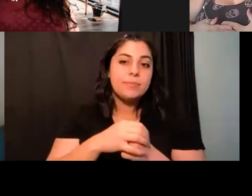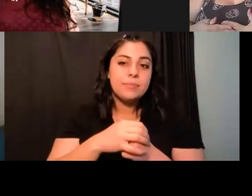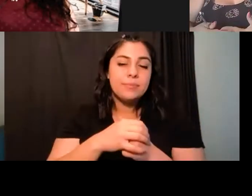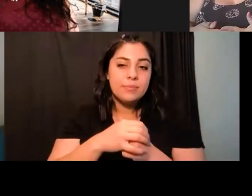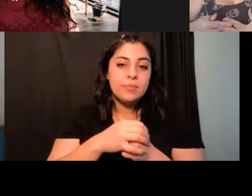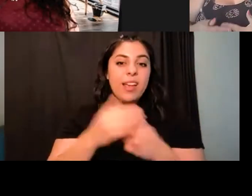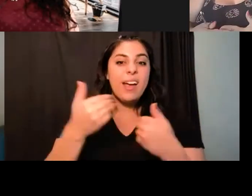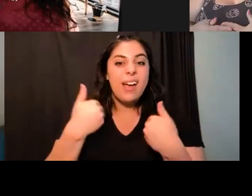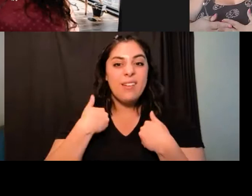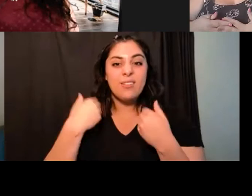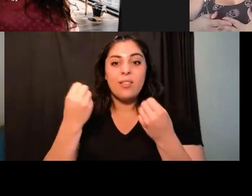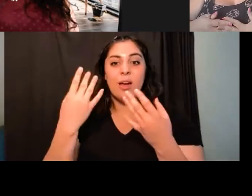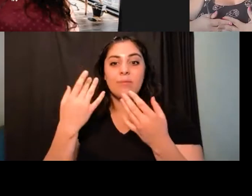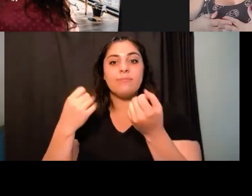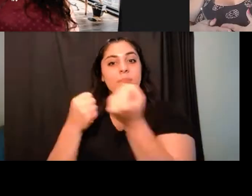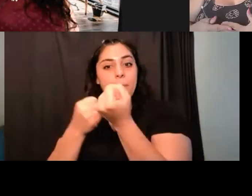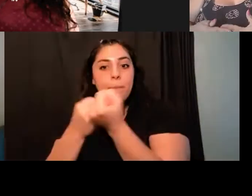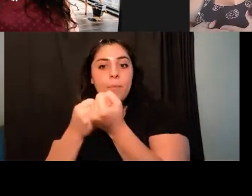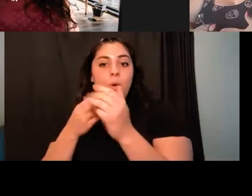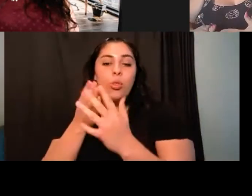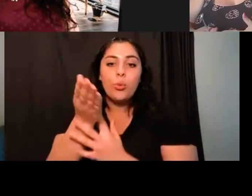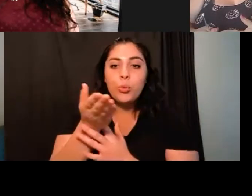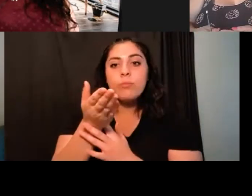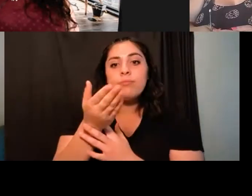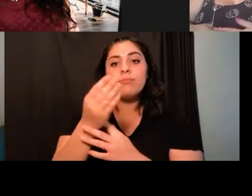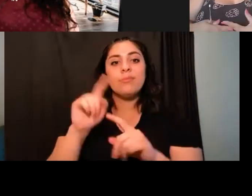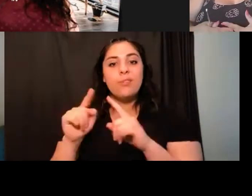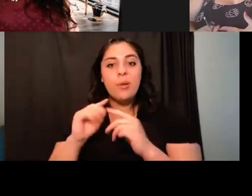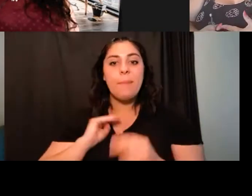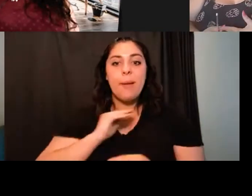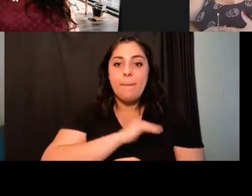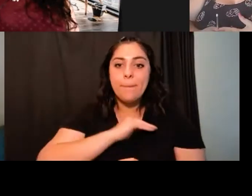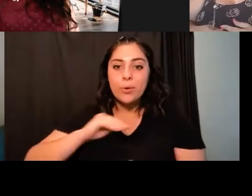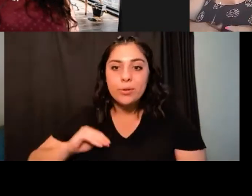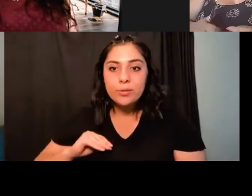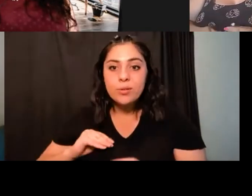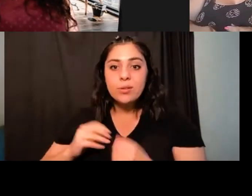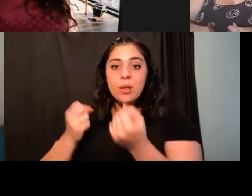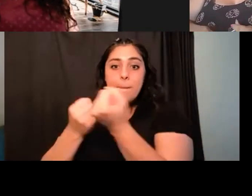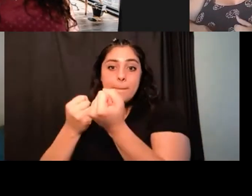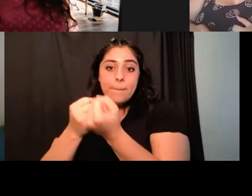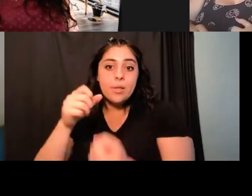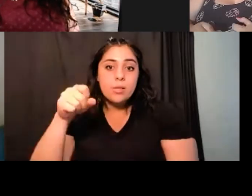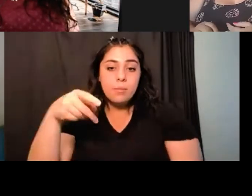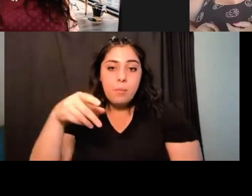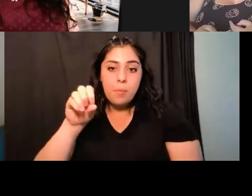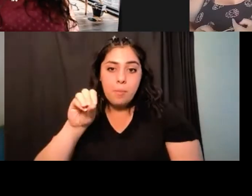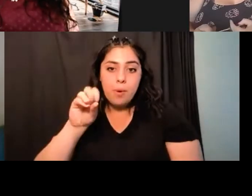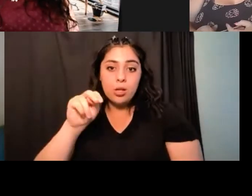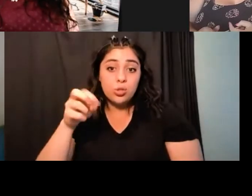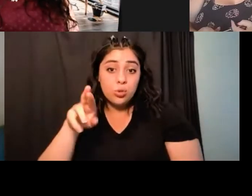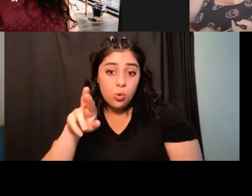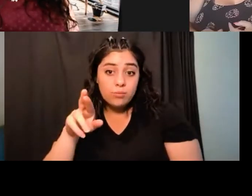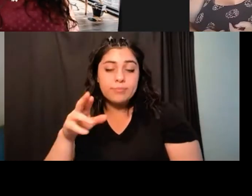support of our members and other allies and contributors. If that is something that you support,